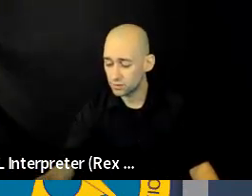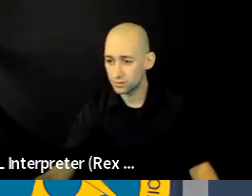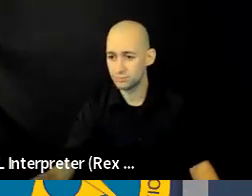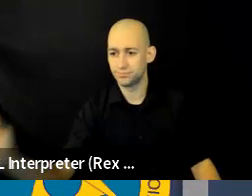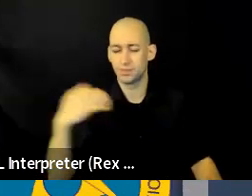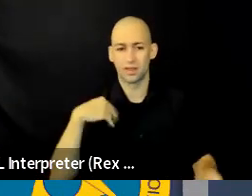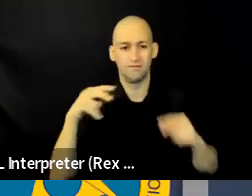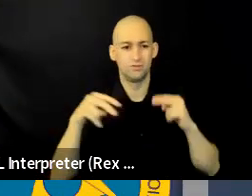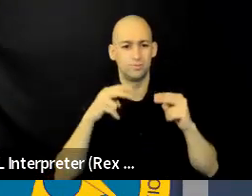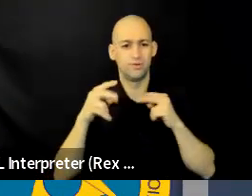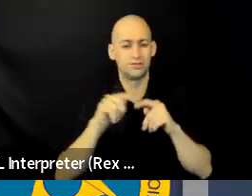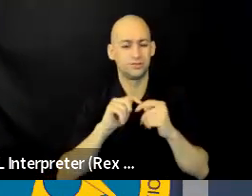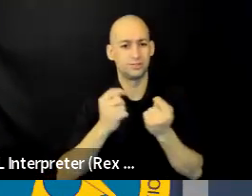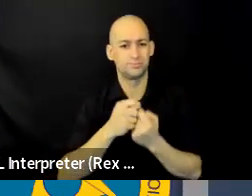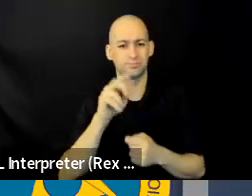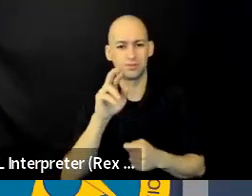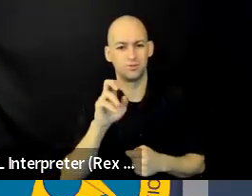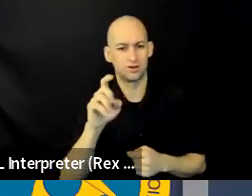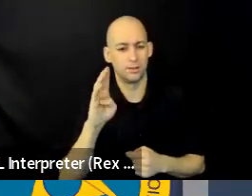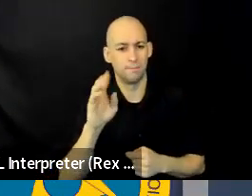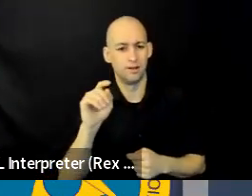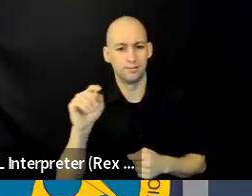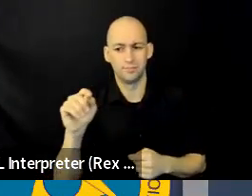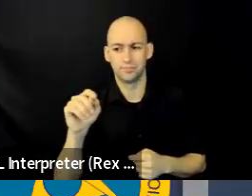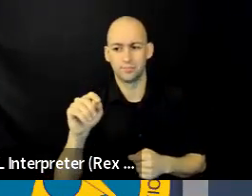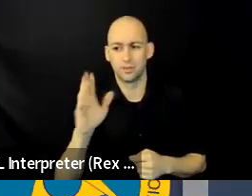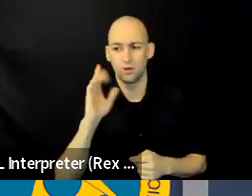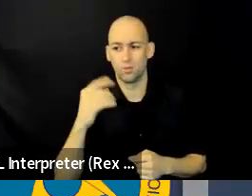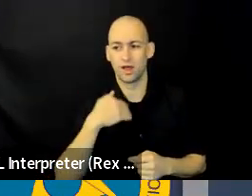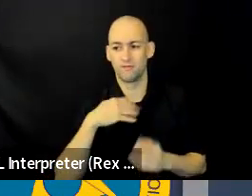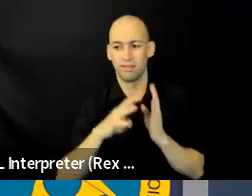And in the interest of time, Madam Chair, would it be okay if we had them line up?